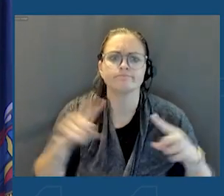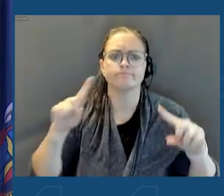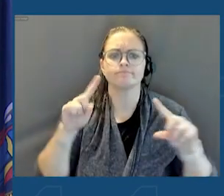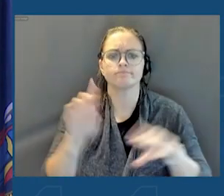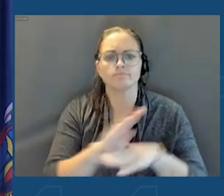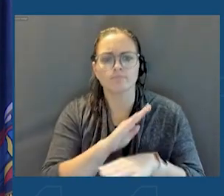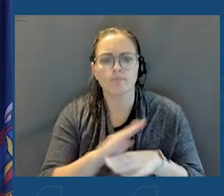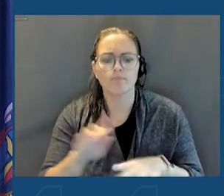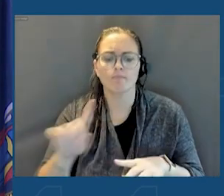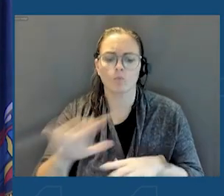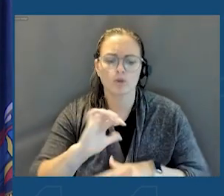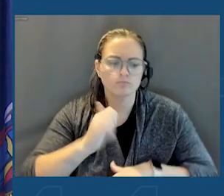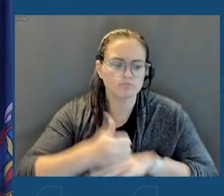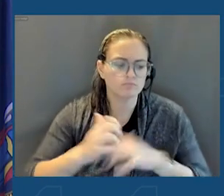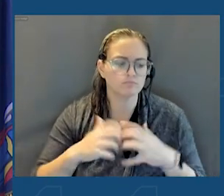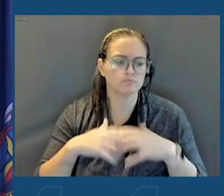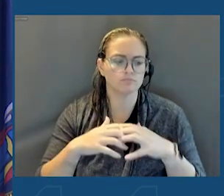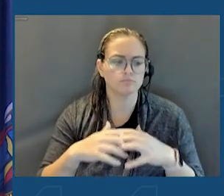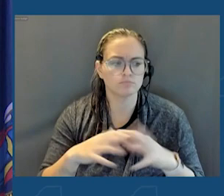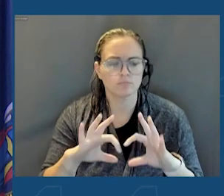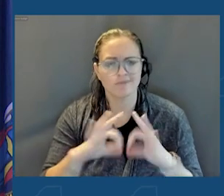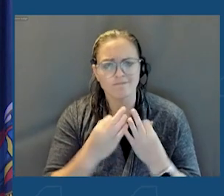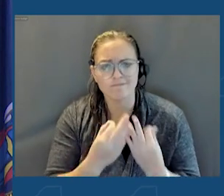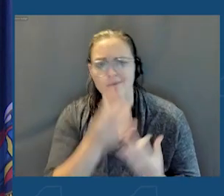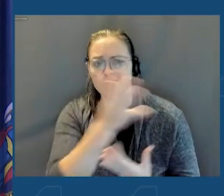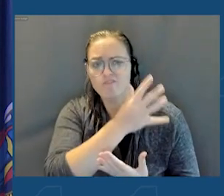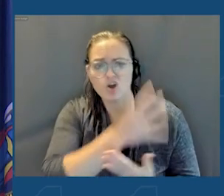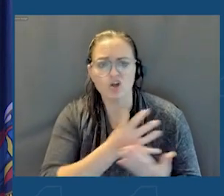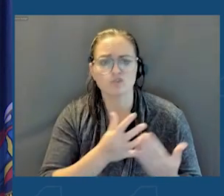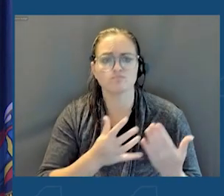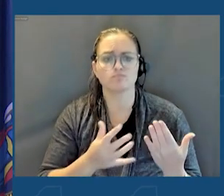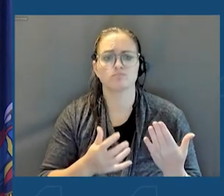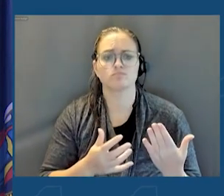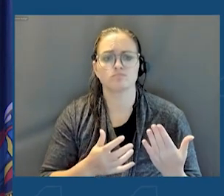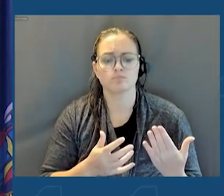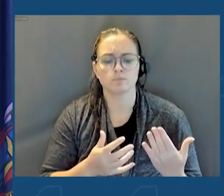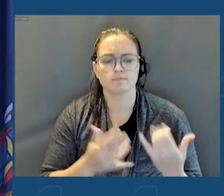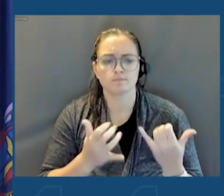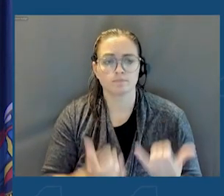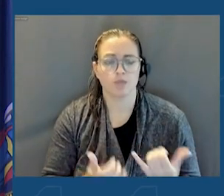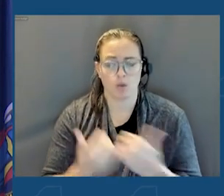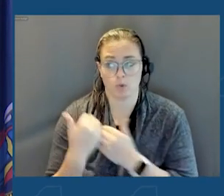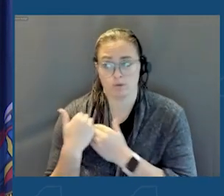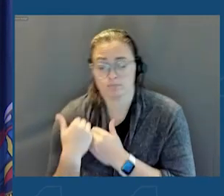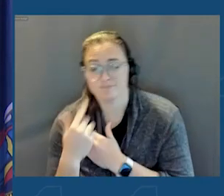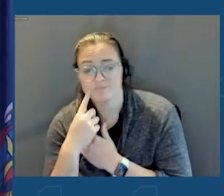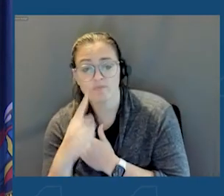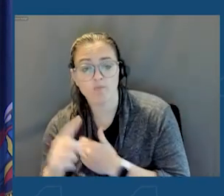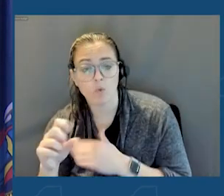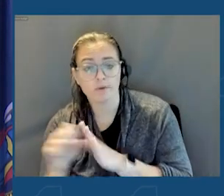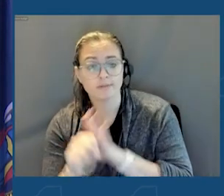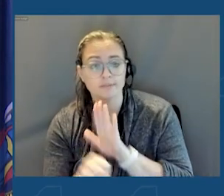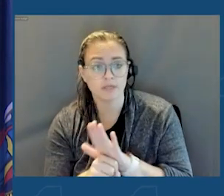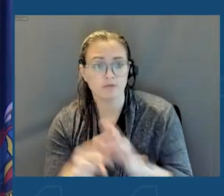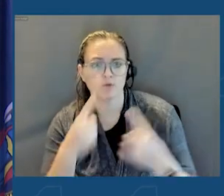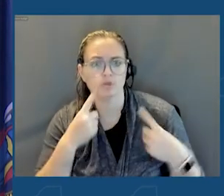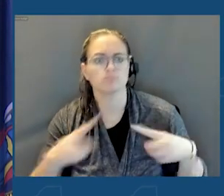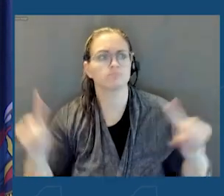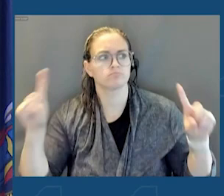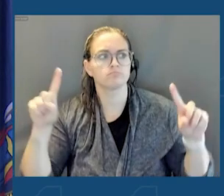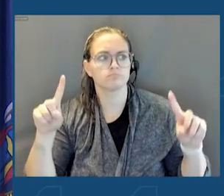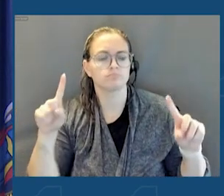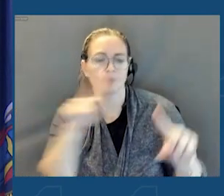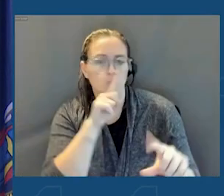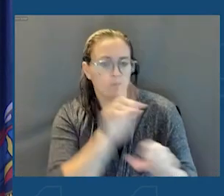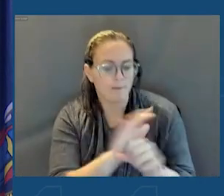to start family farms, et cetera, and who are now counting on the state to make good on this promise to